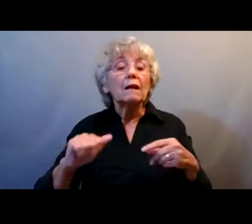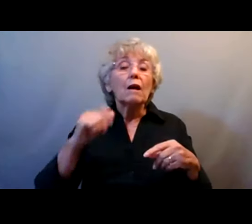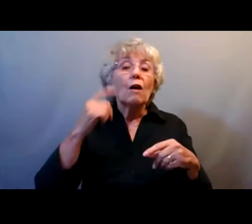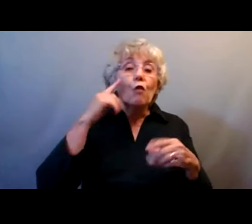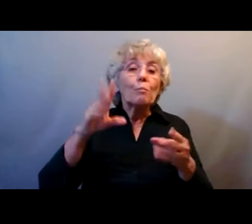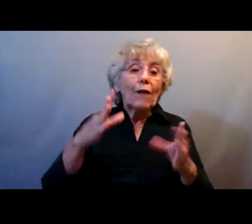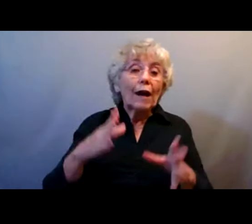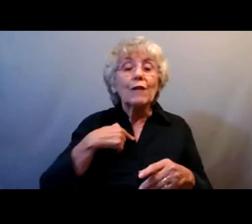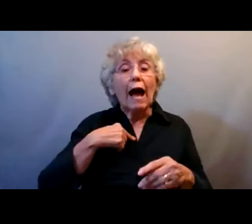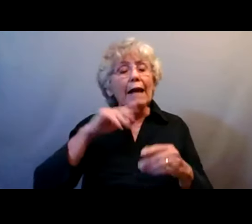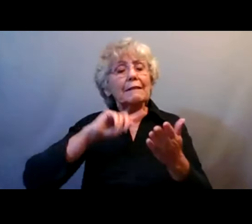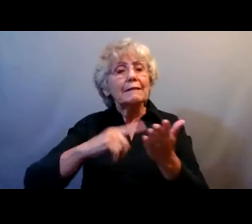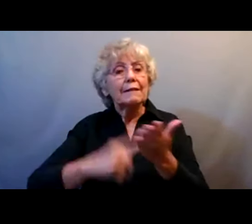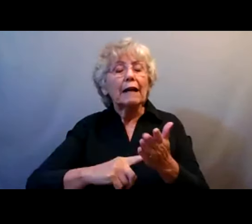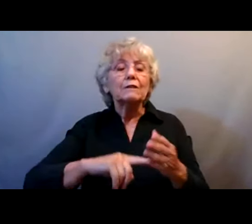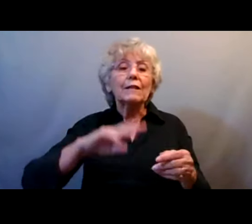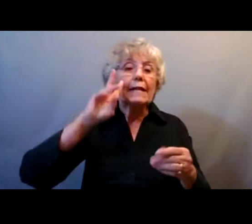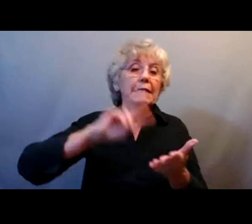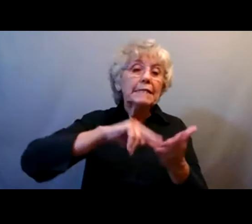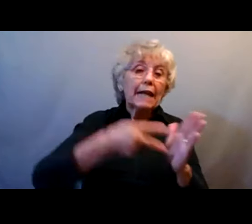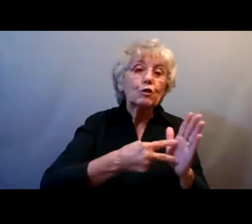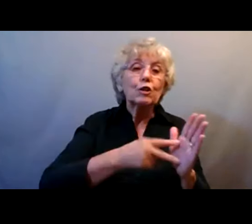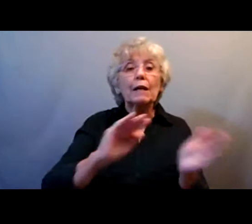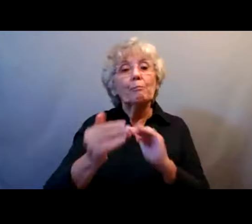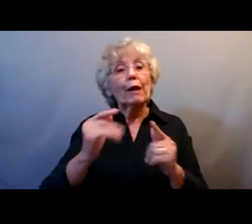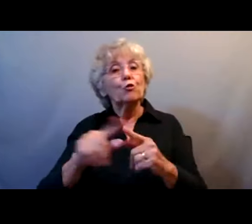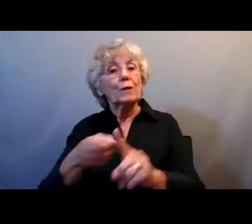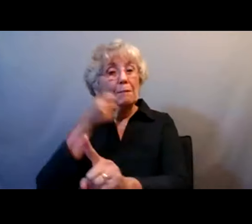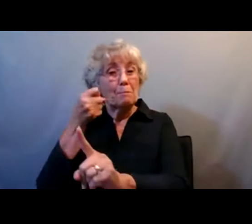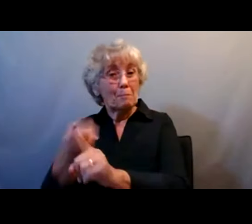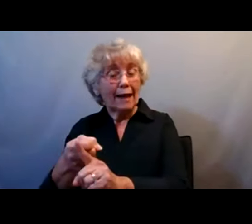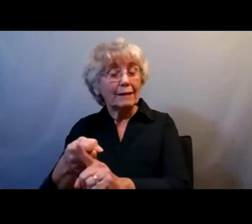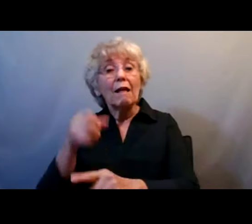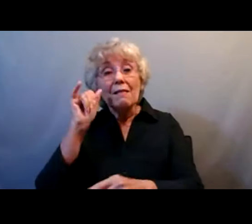versus impact. And this ruling by the Supreme Court was really,